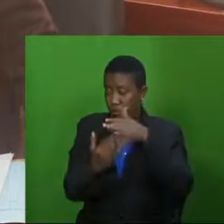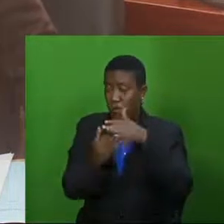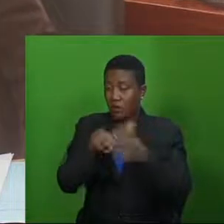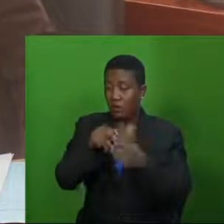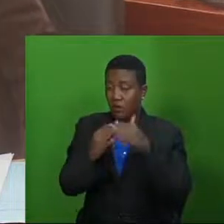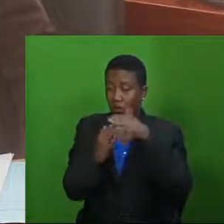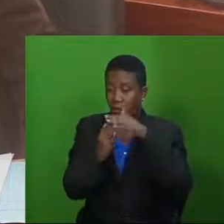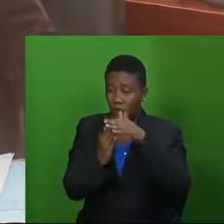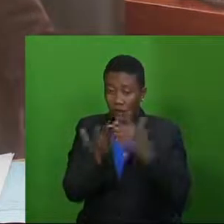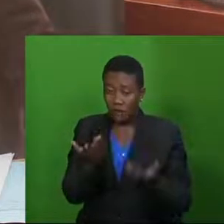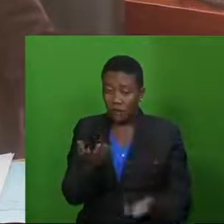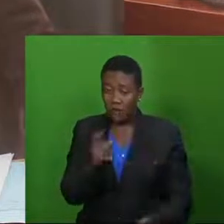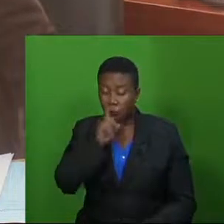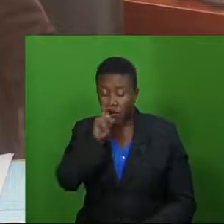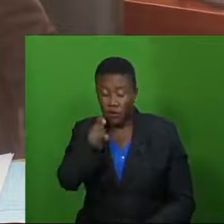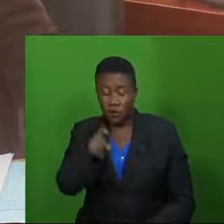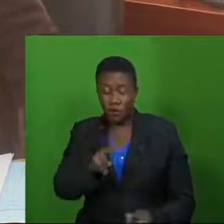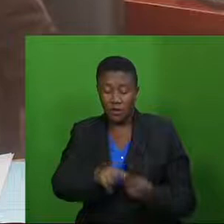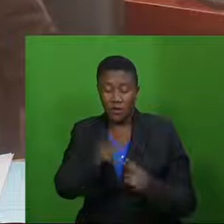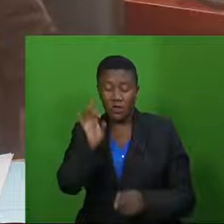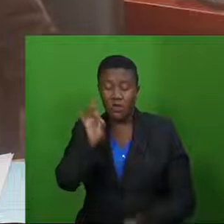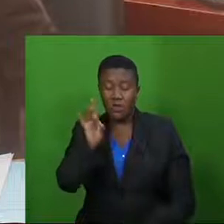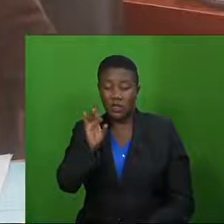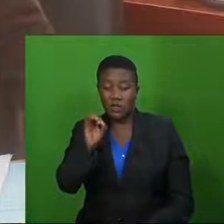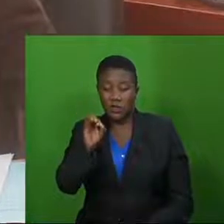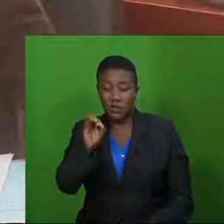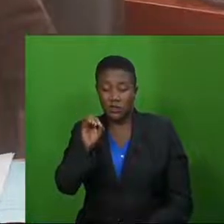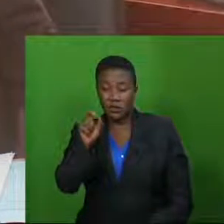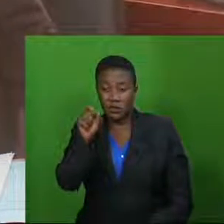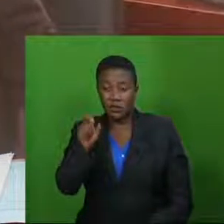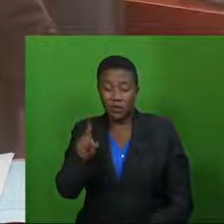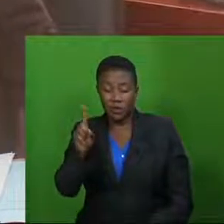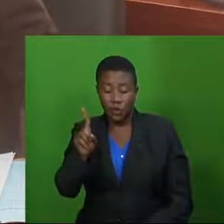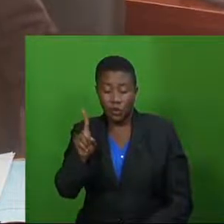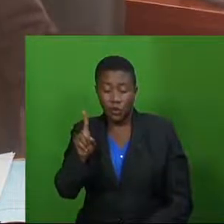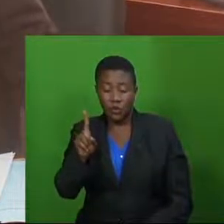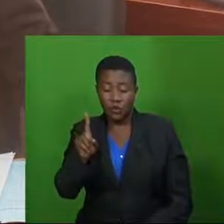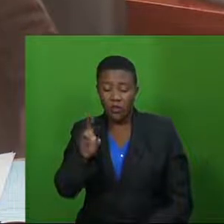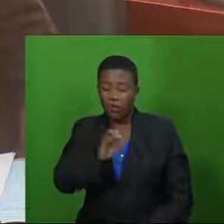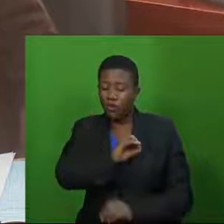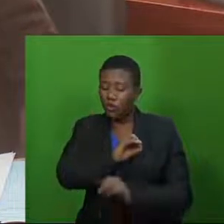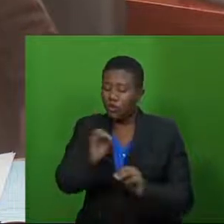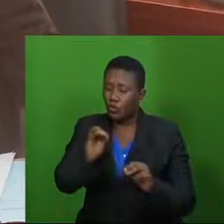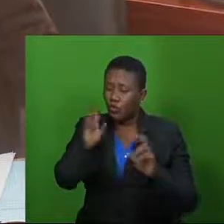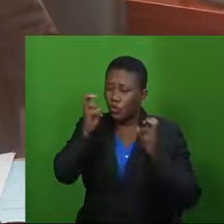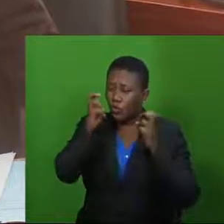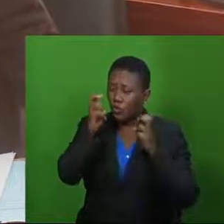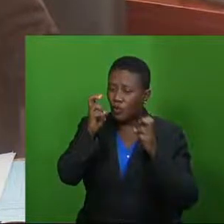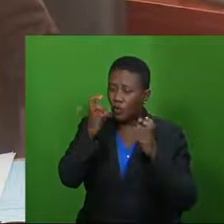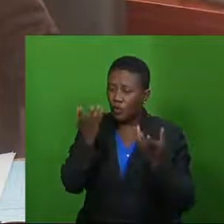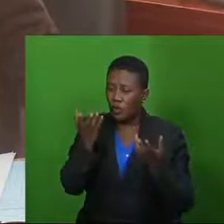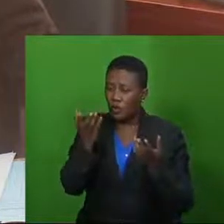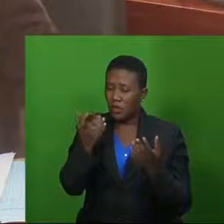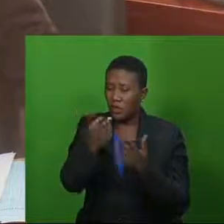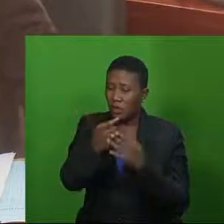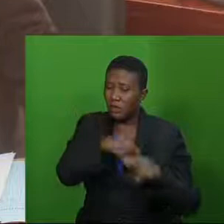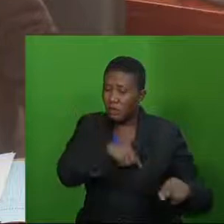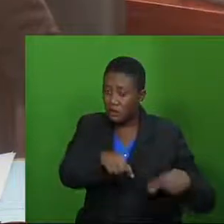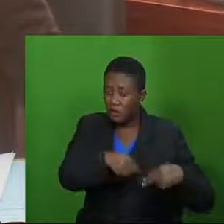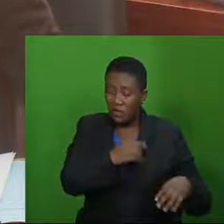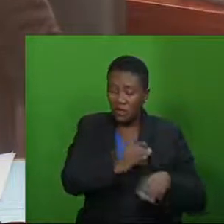1, which require that no motion shall be debated until at least 48 hours have